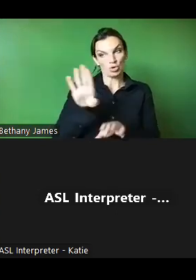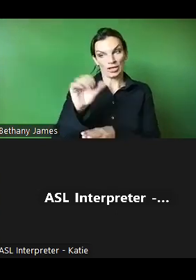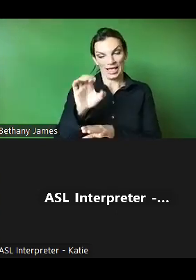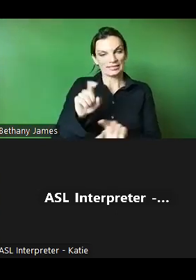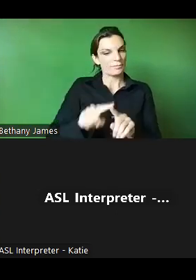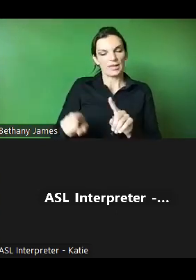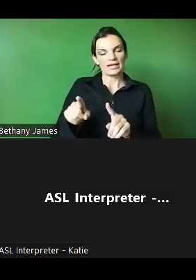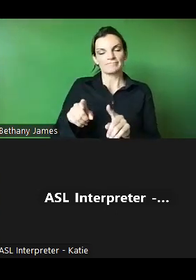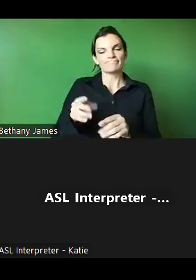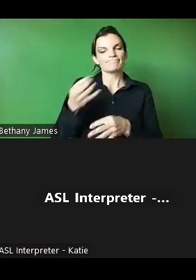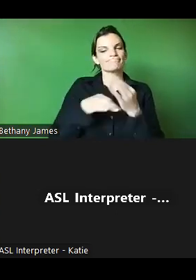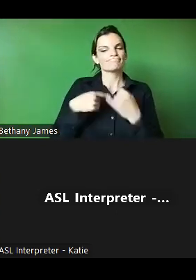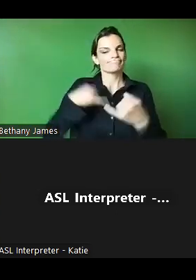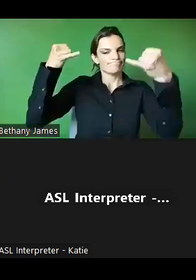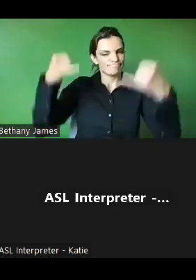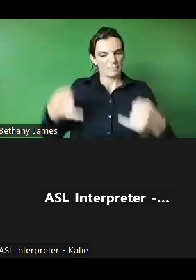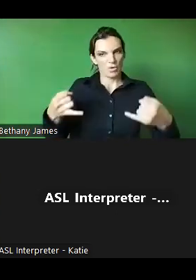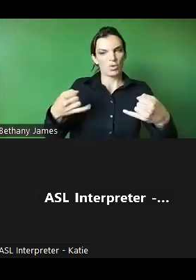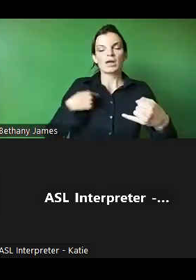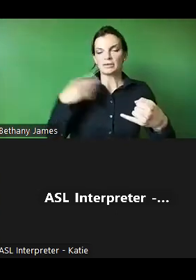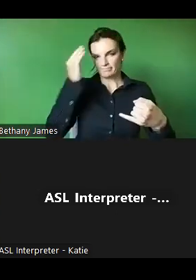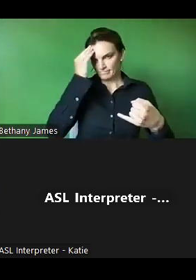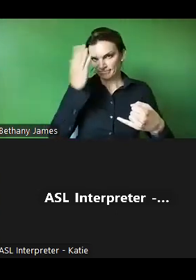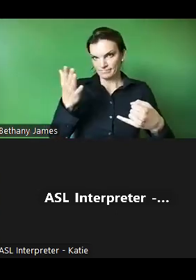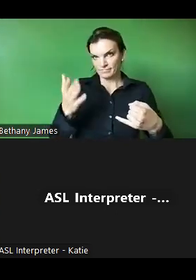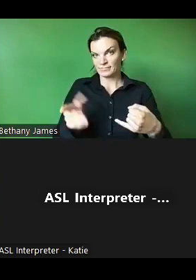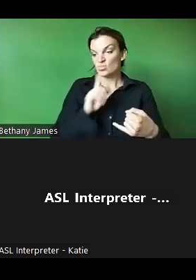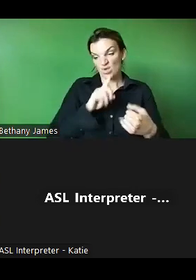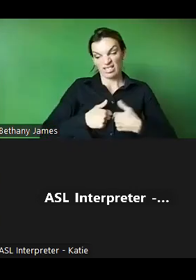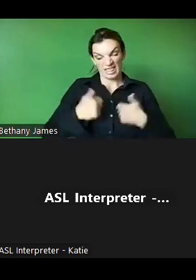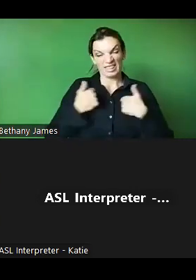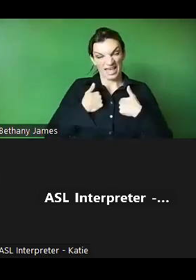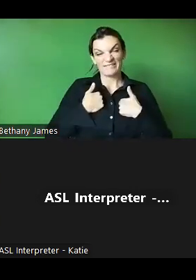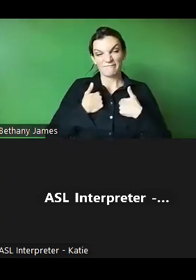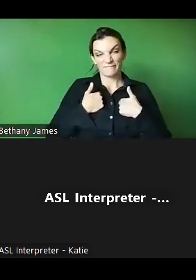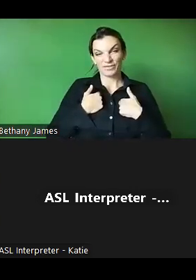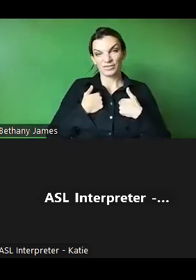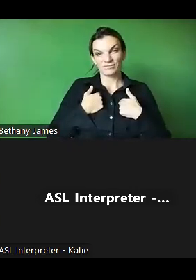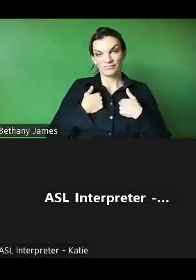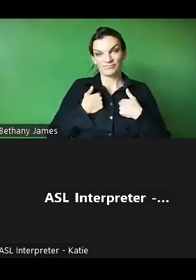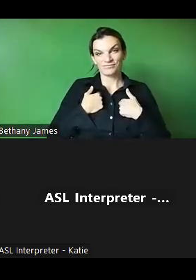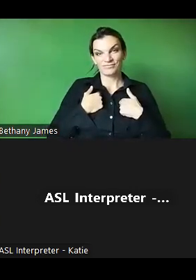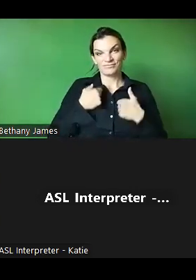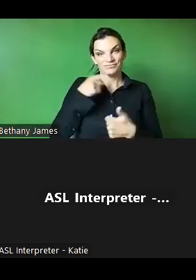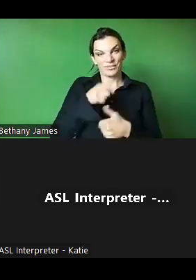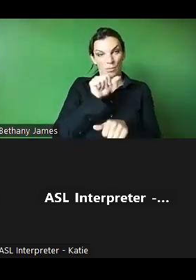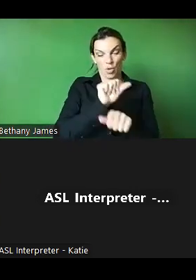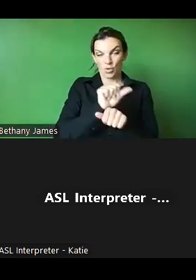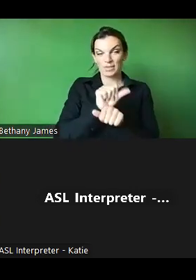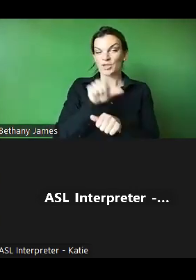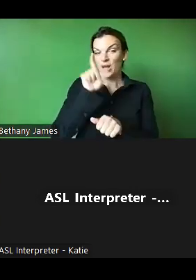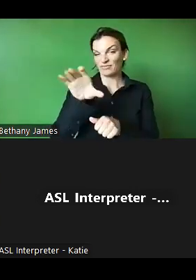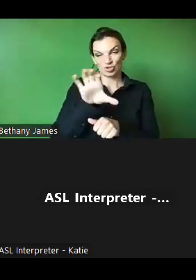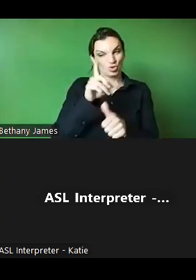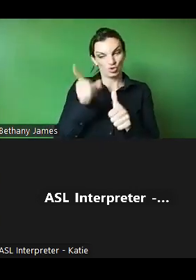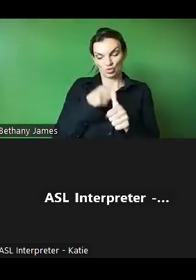boundaries with her to say, you know what, these are the real life expectations and facts of an employment setting, no